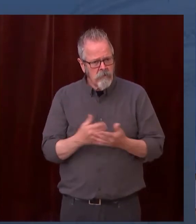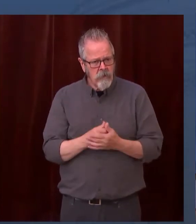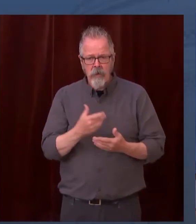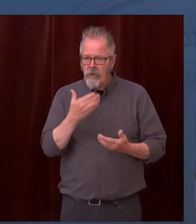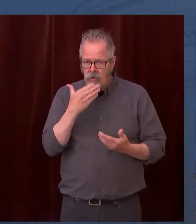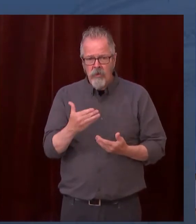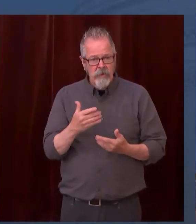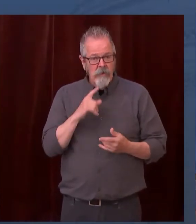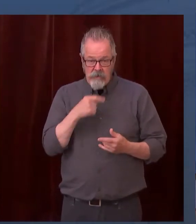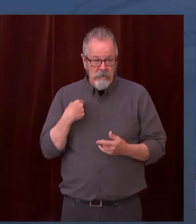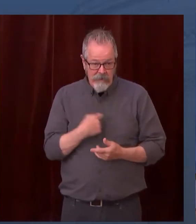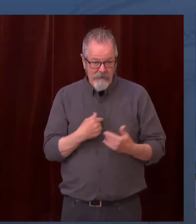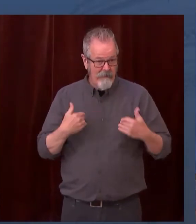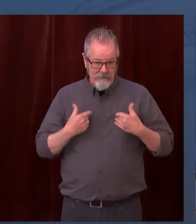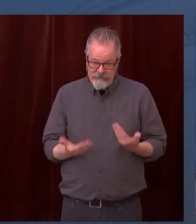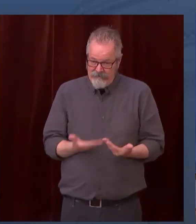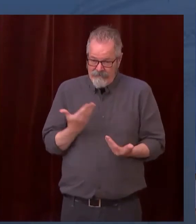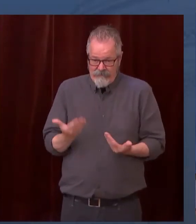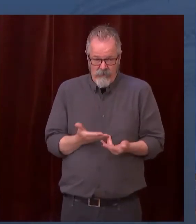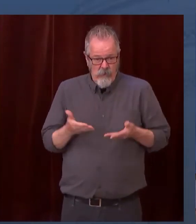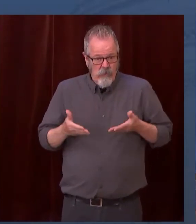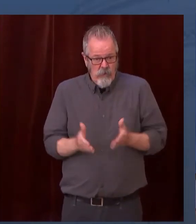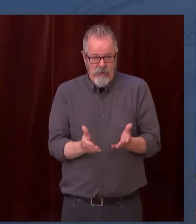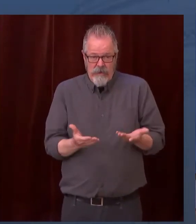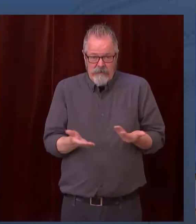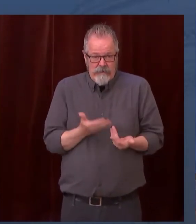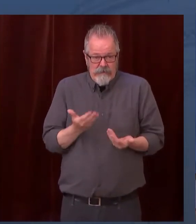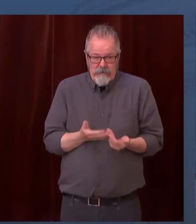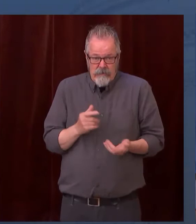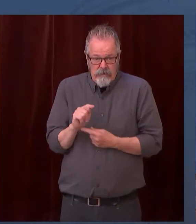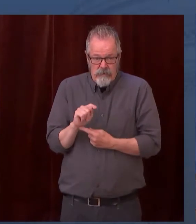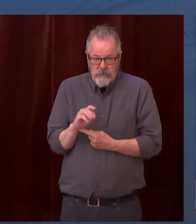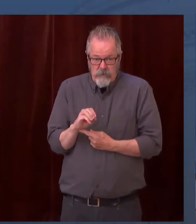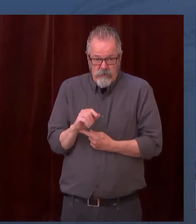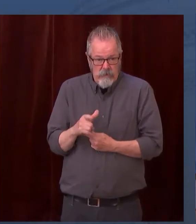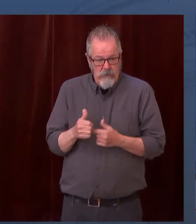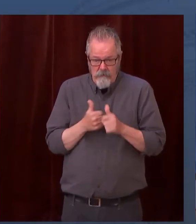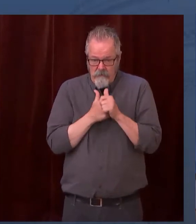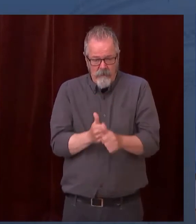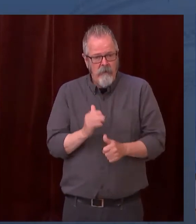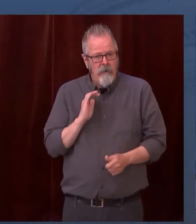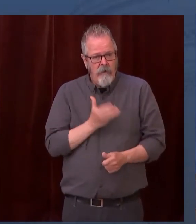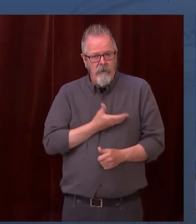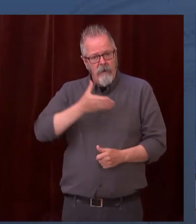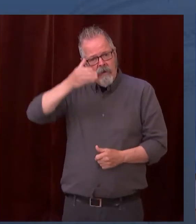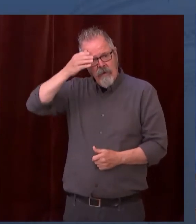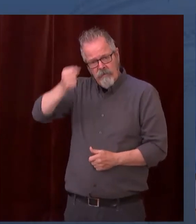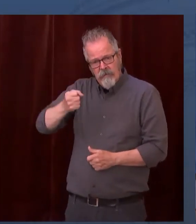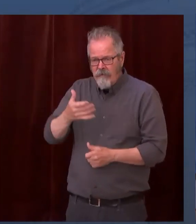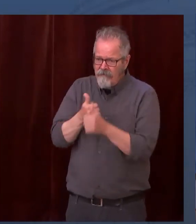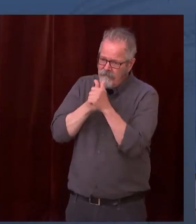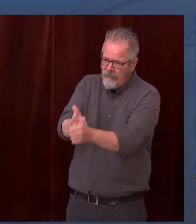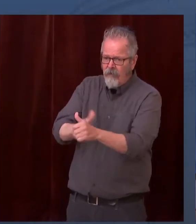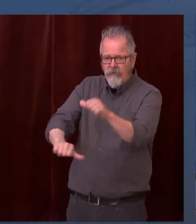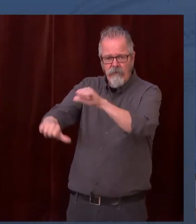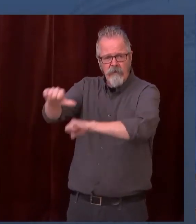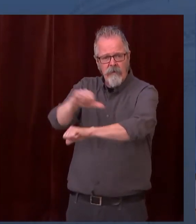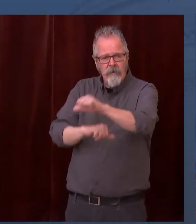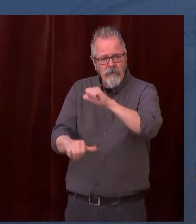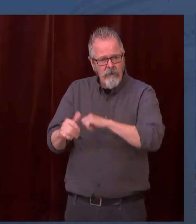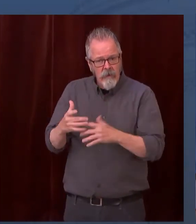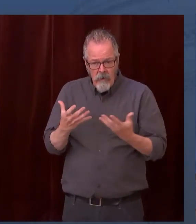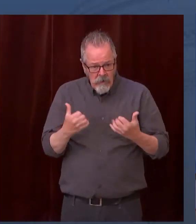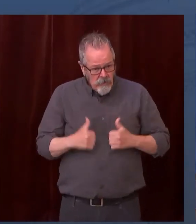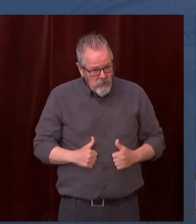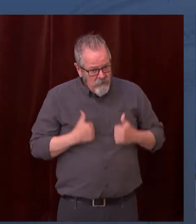our heads and our science and our common sense to rescue lives in the state of Washington. Now that's good